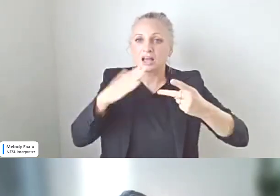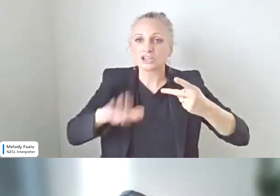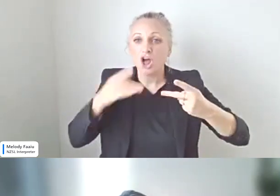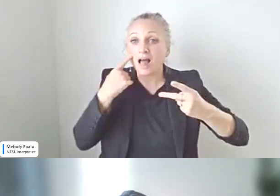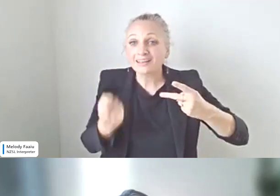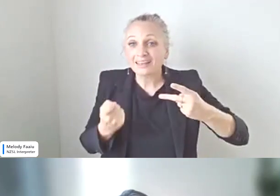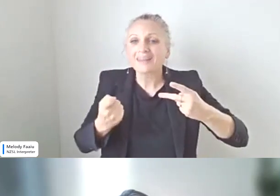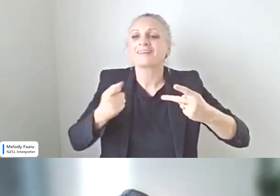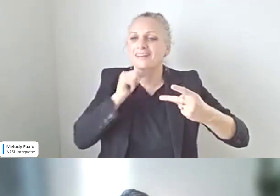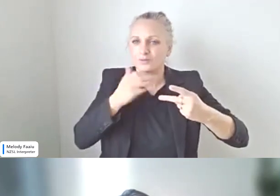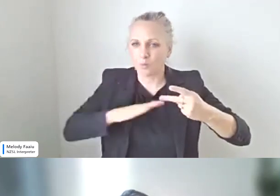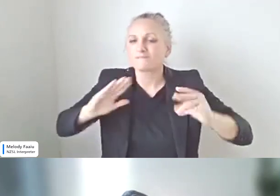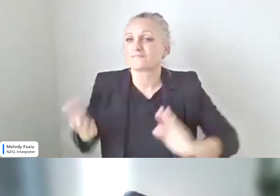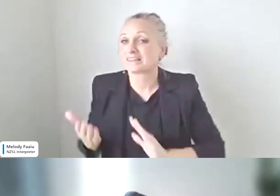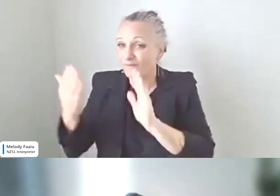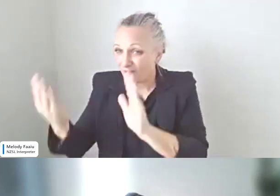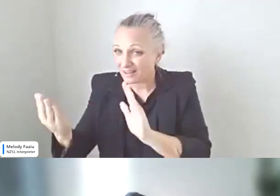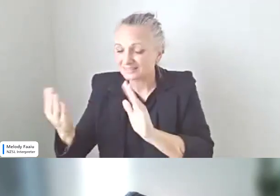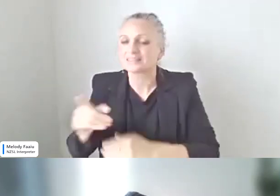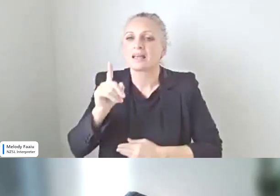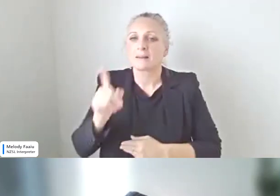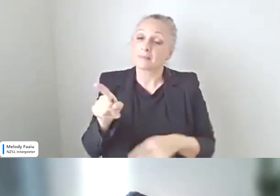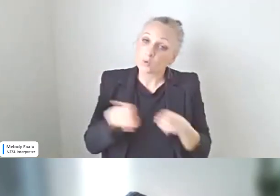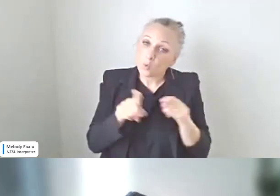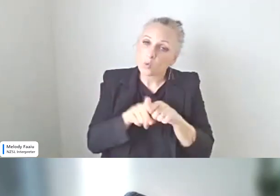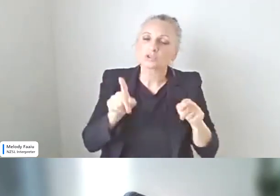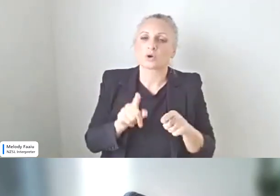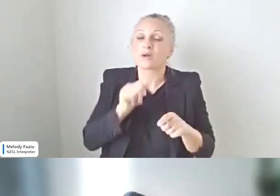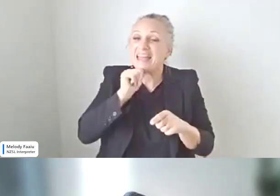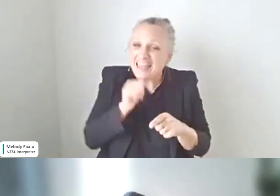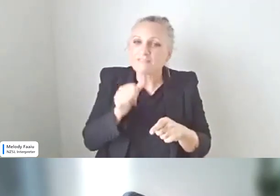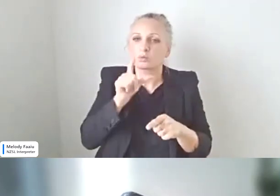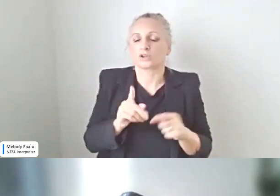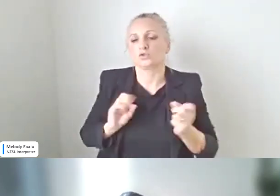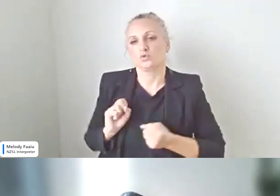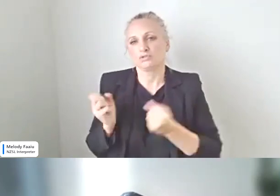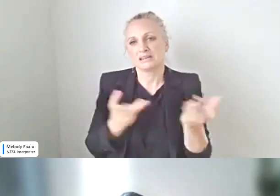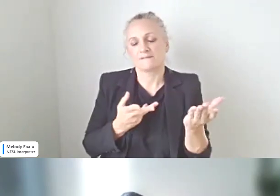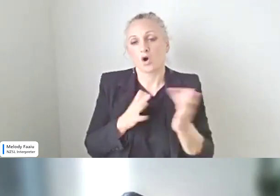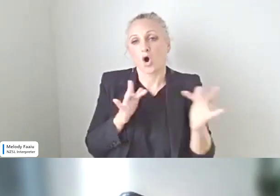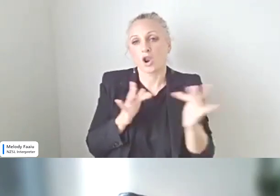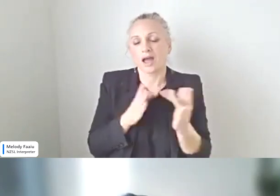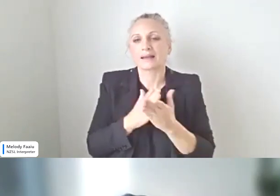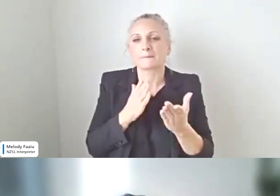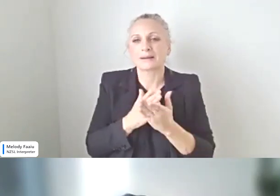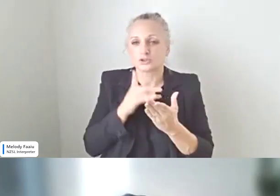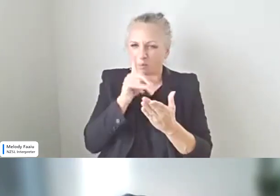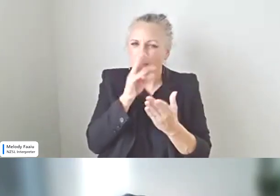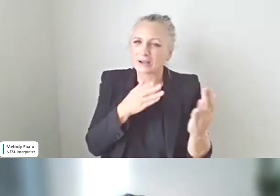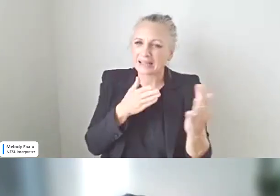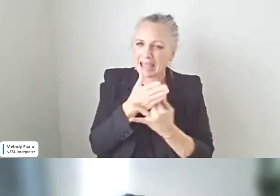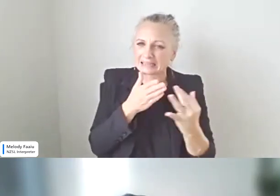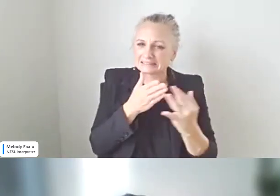we do deliver online are usable and in particular accessible by design. Just as in New